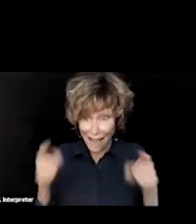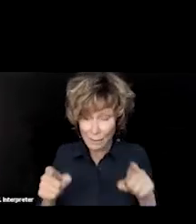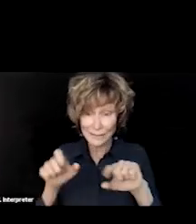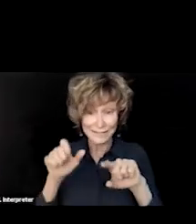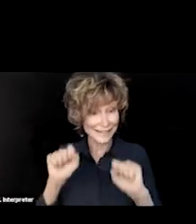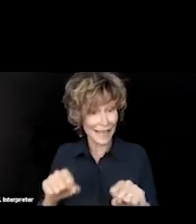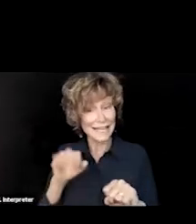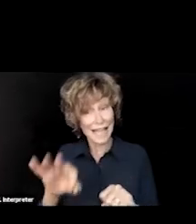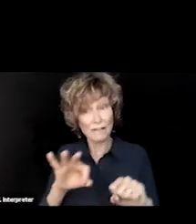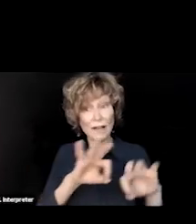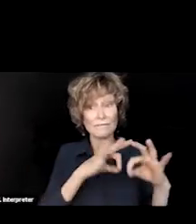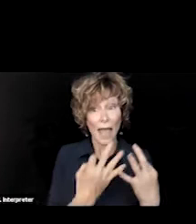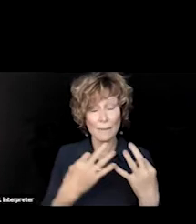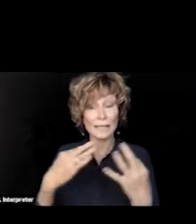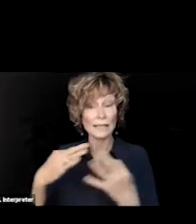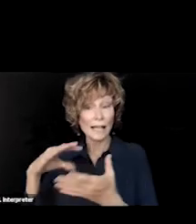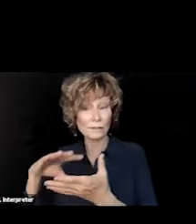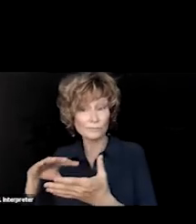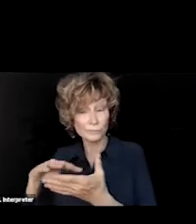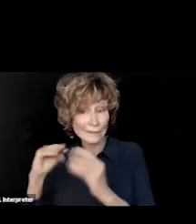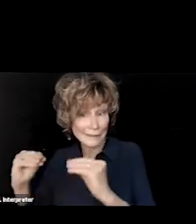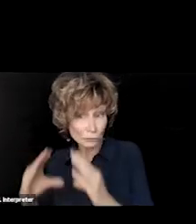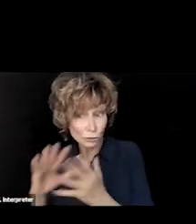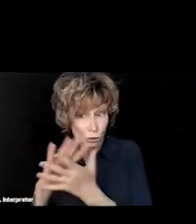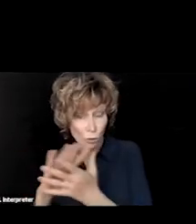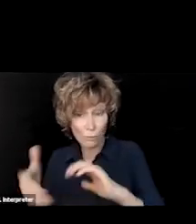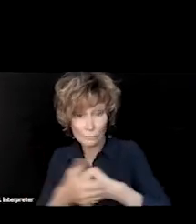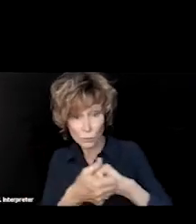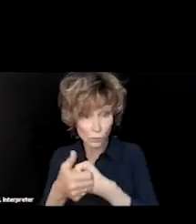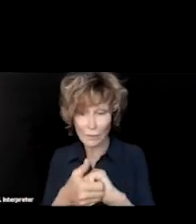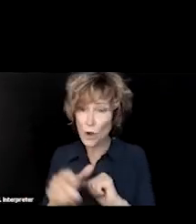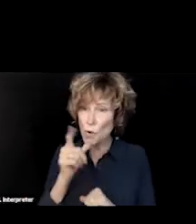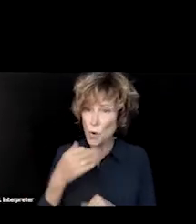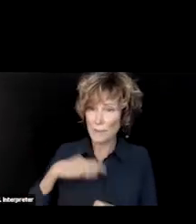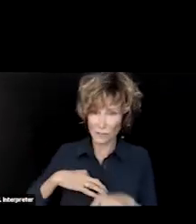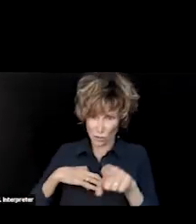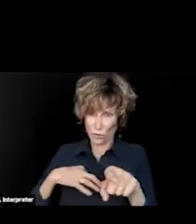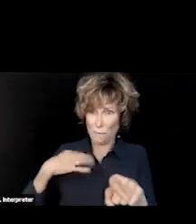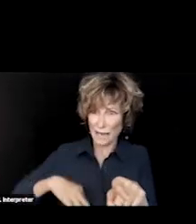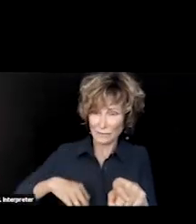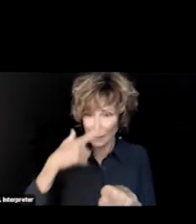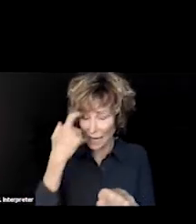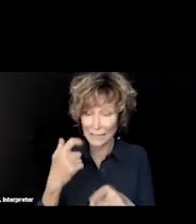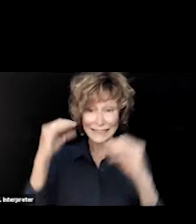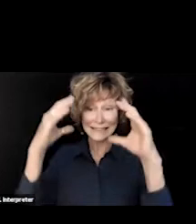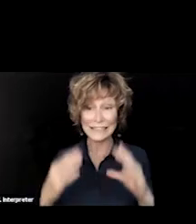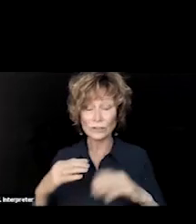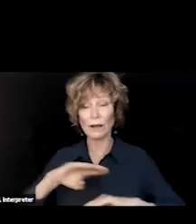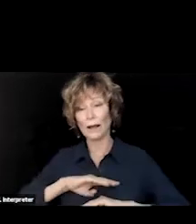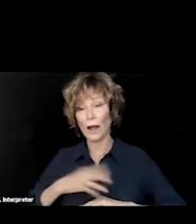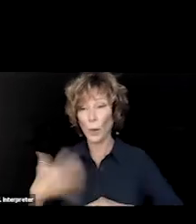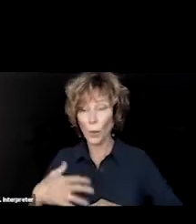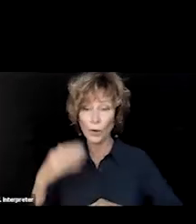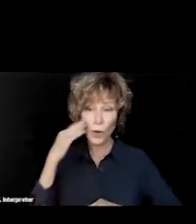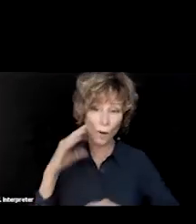third, you benefit. Teachers and support personnel have an increased sense of satisfaction knowing families have their